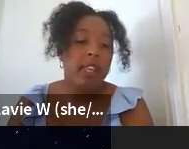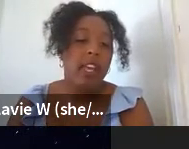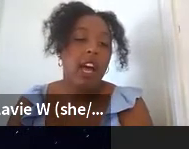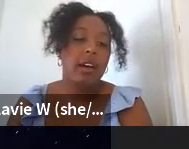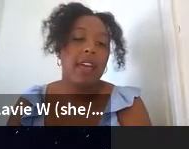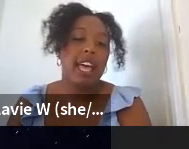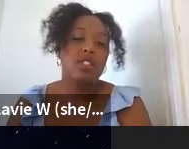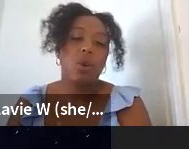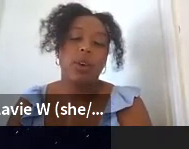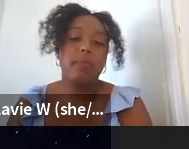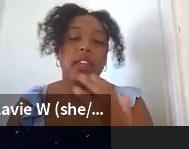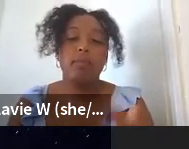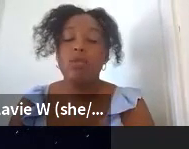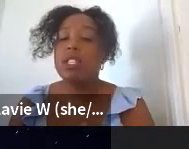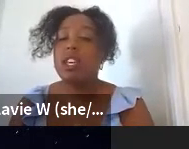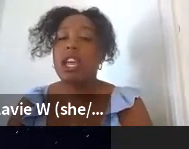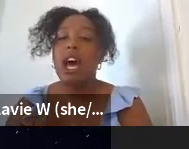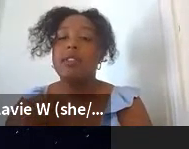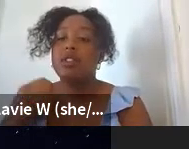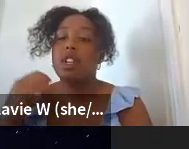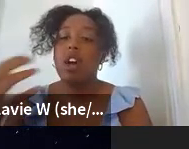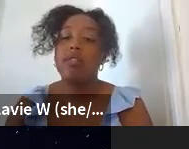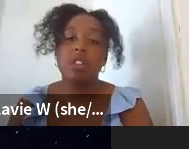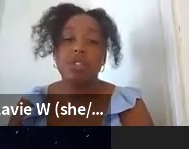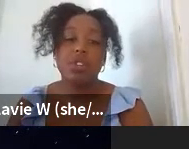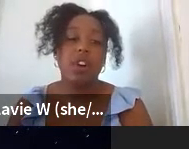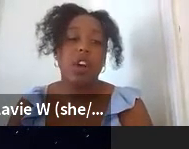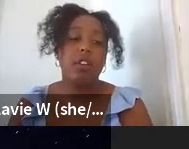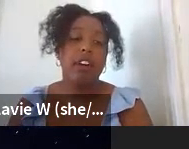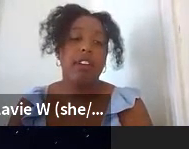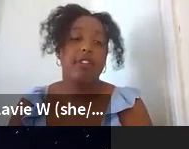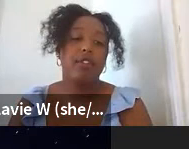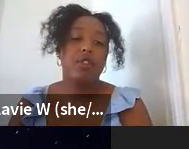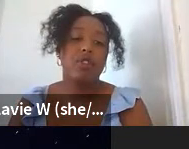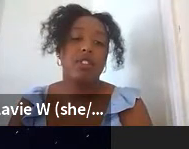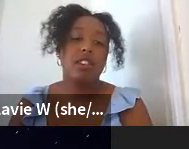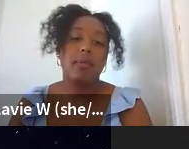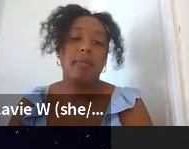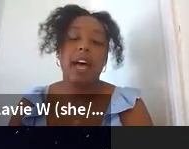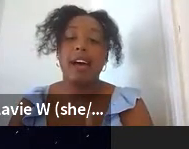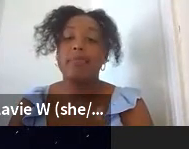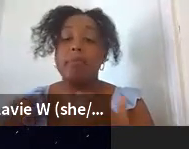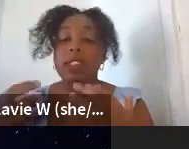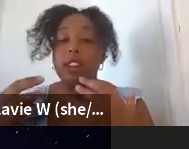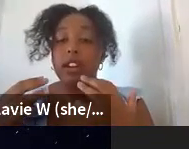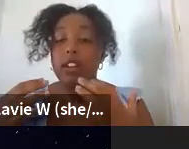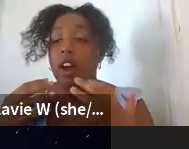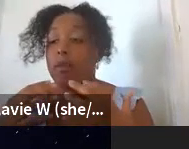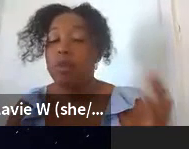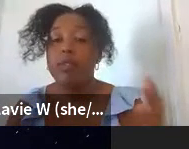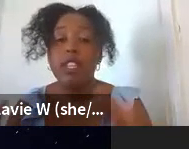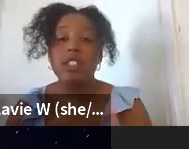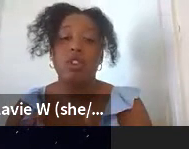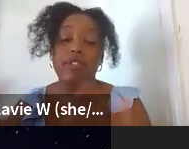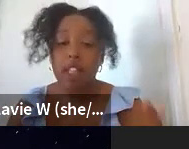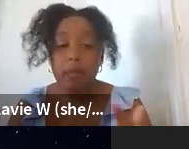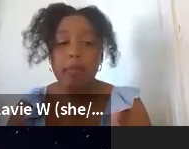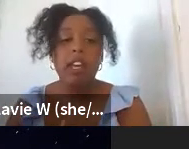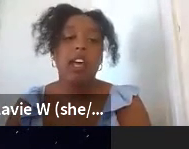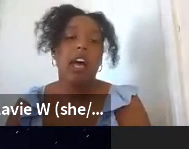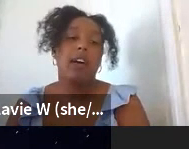album. And so it can be music. There's a lot of literature around Afrofuturism. There are movies